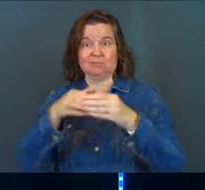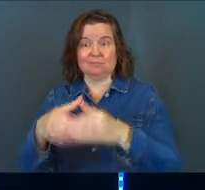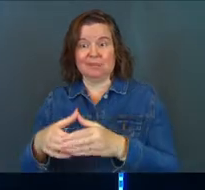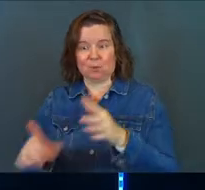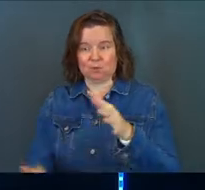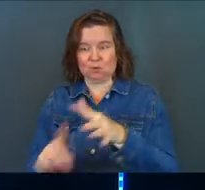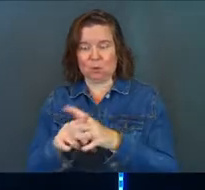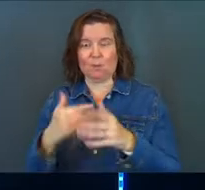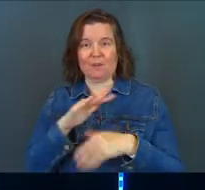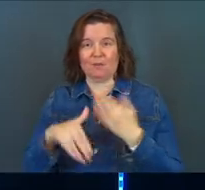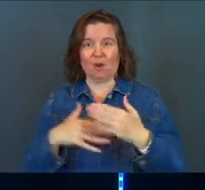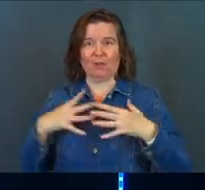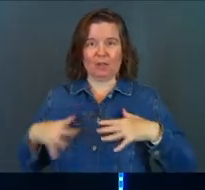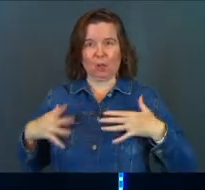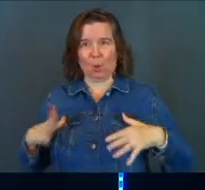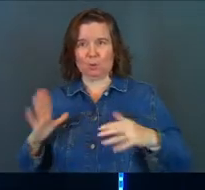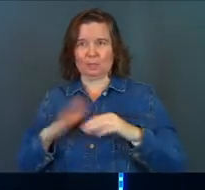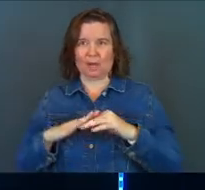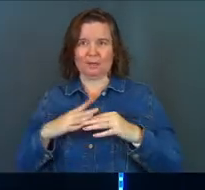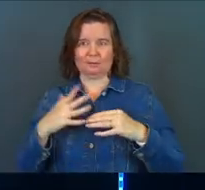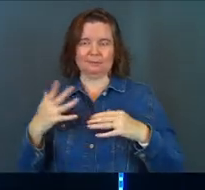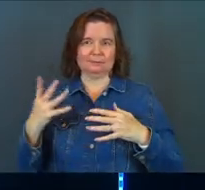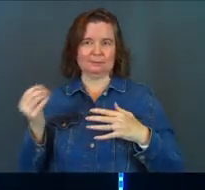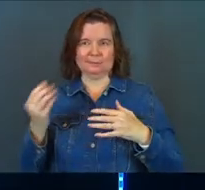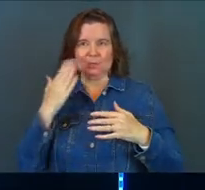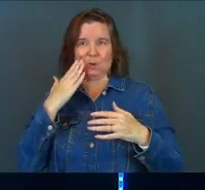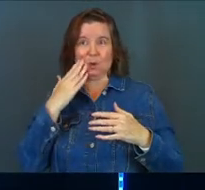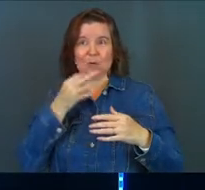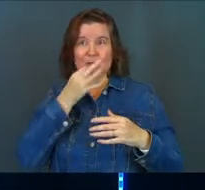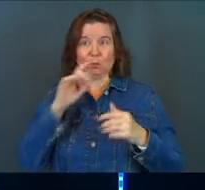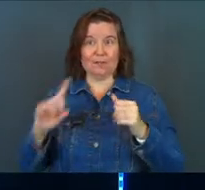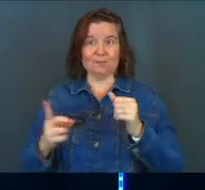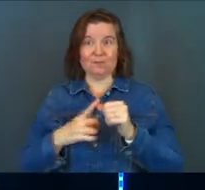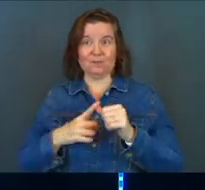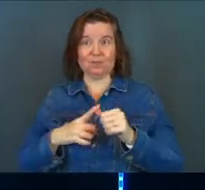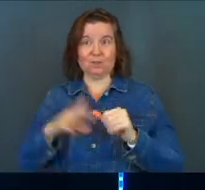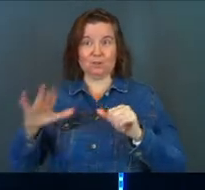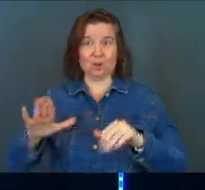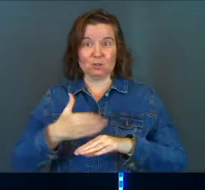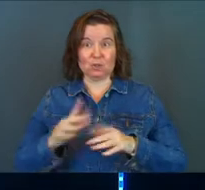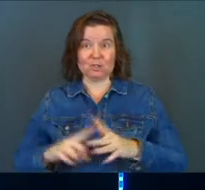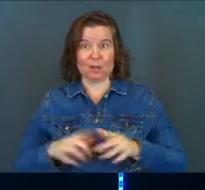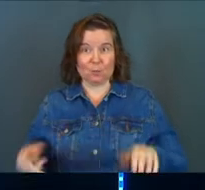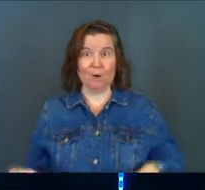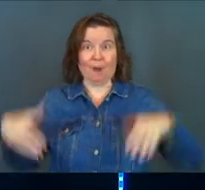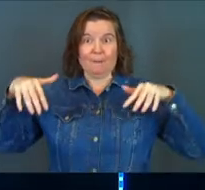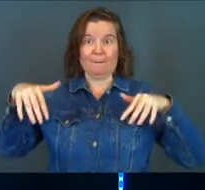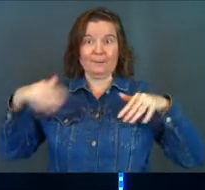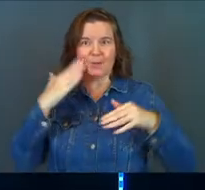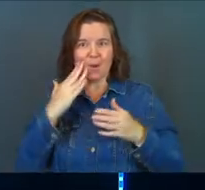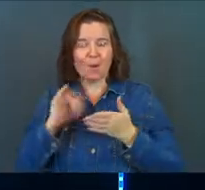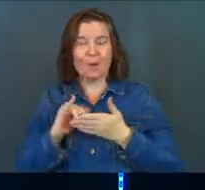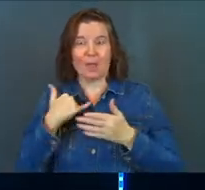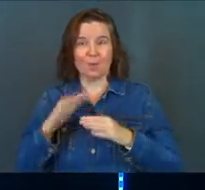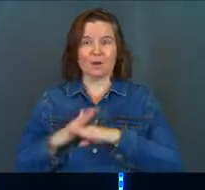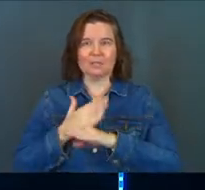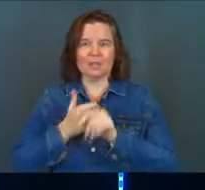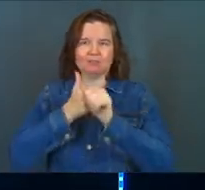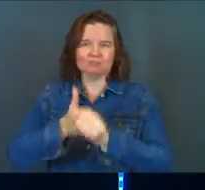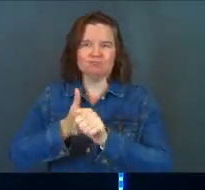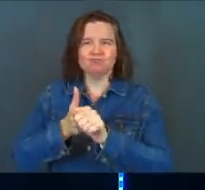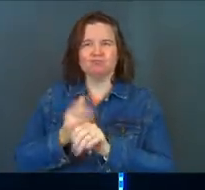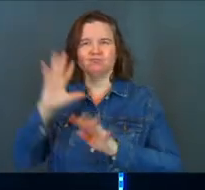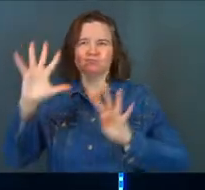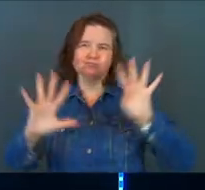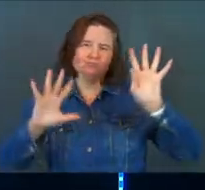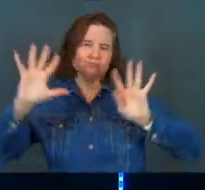we show up and we got all the garb on and you know, as soon as the first note of the song starts, like we're up, you know, and we're singing along